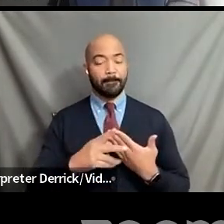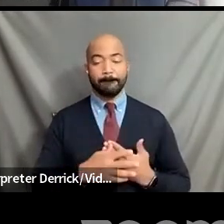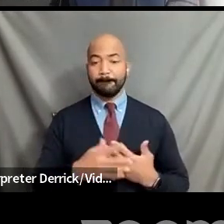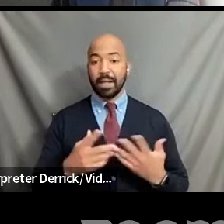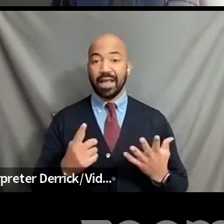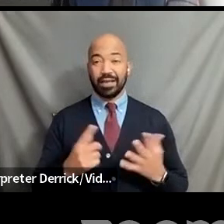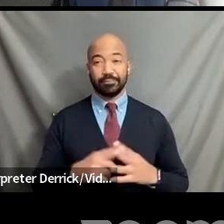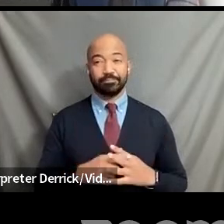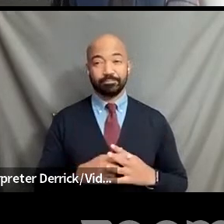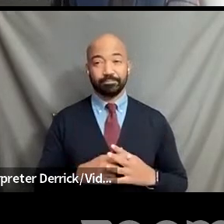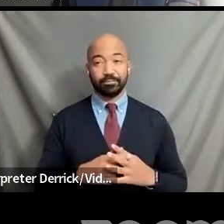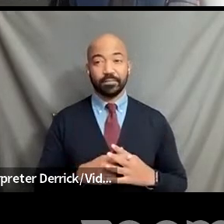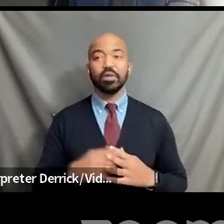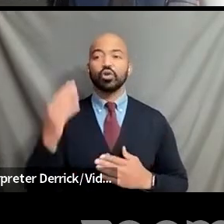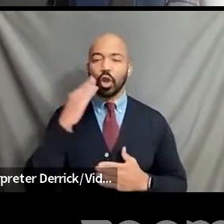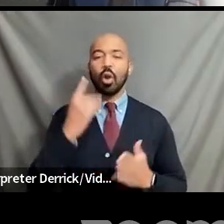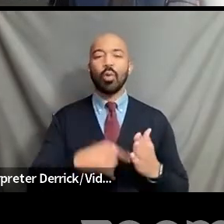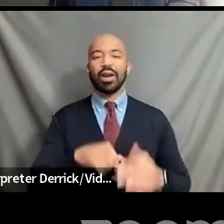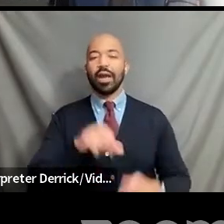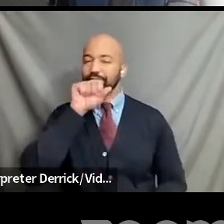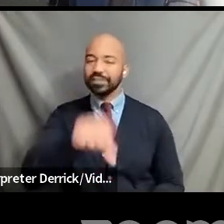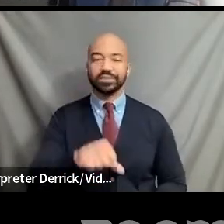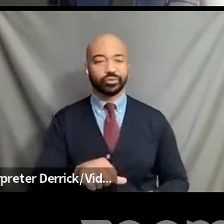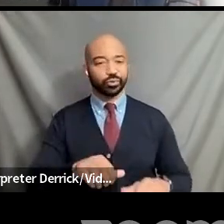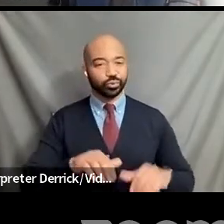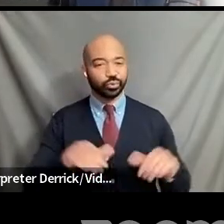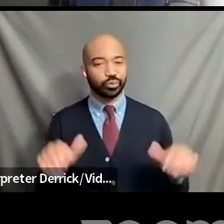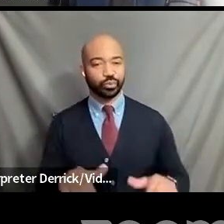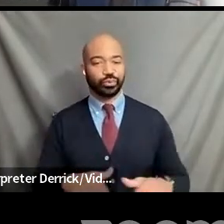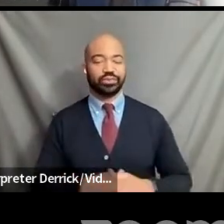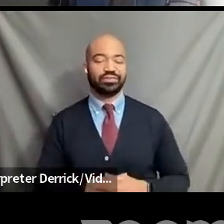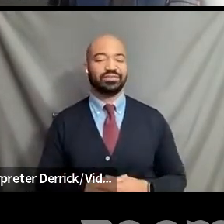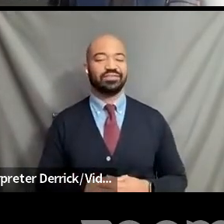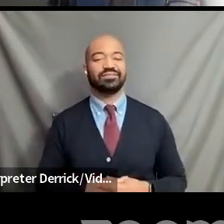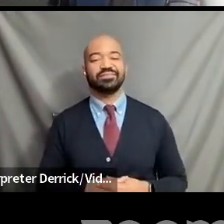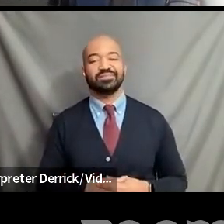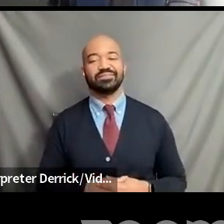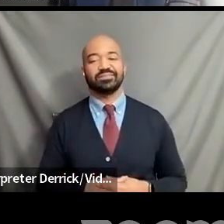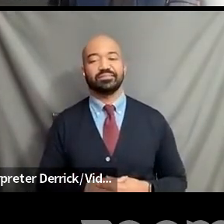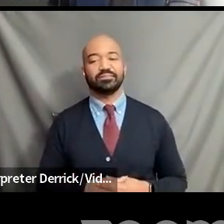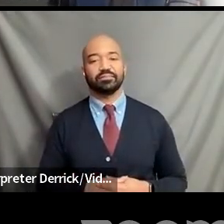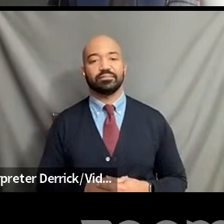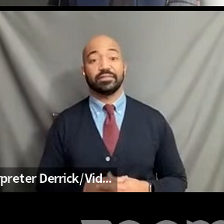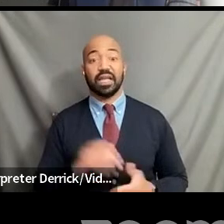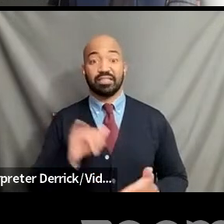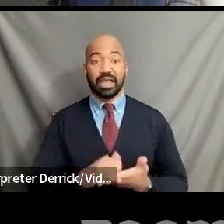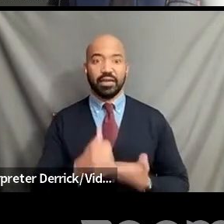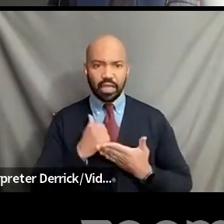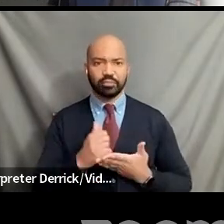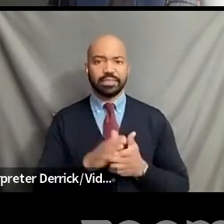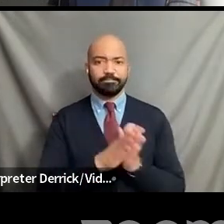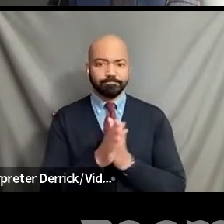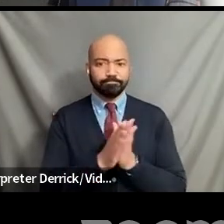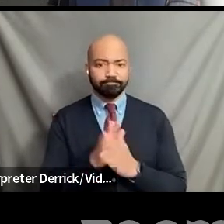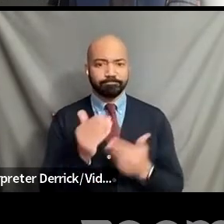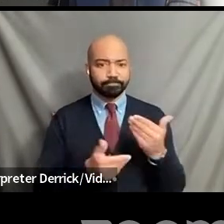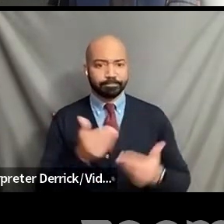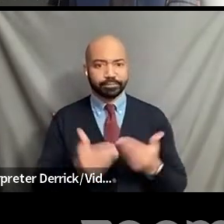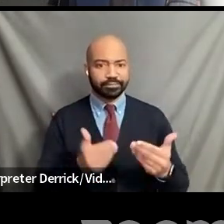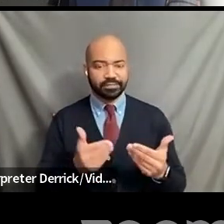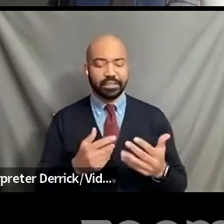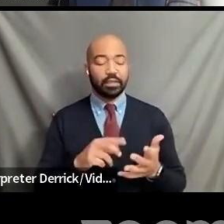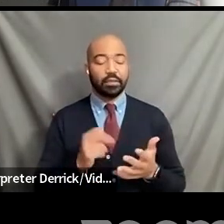what I love to do. And I think that to me is what's keeping me going right now.